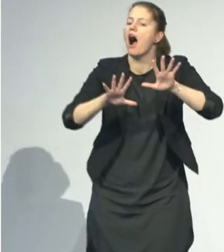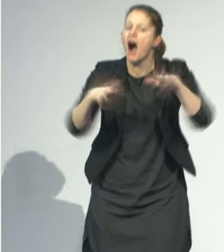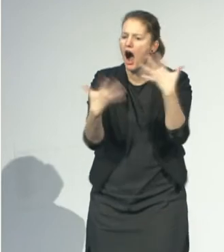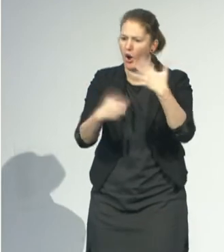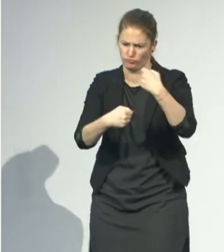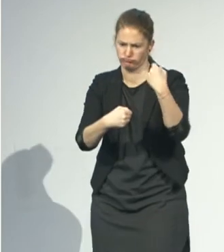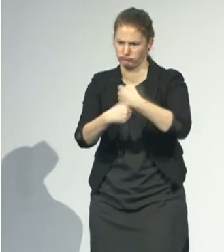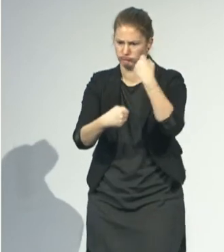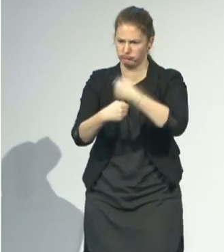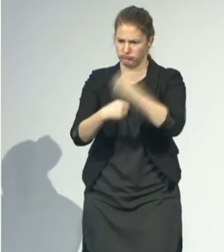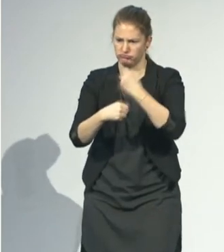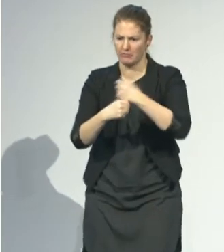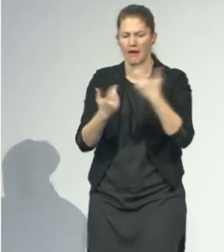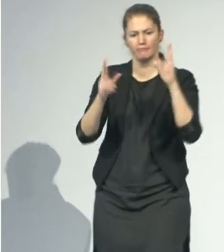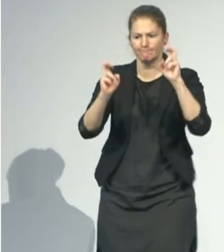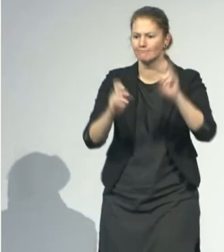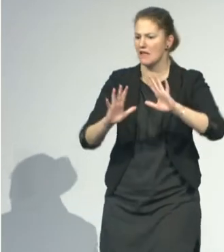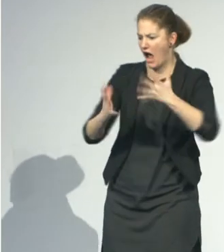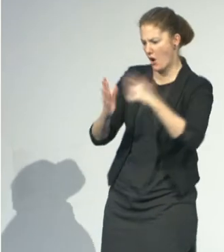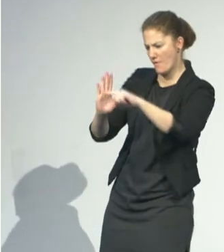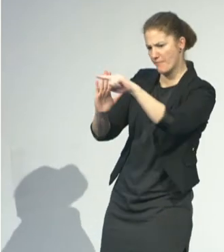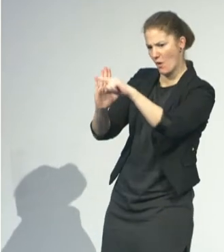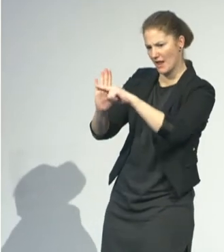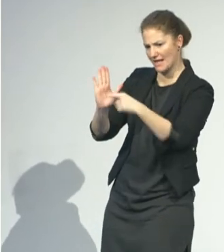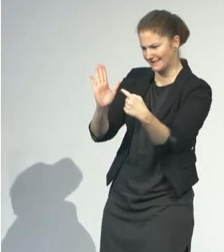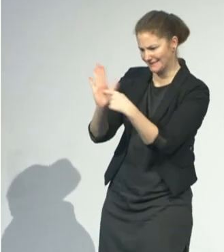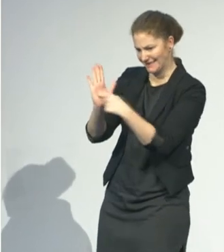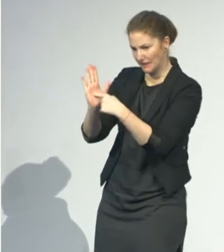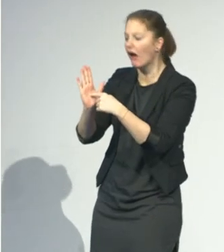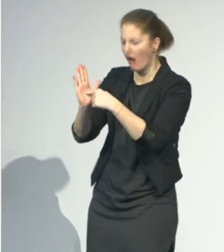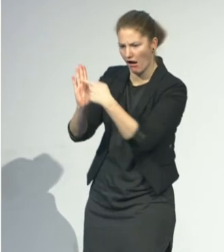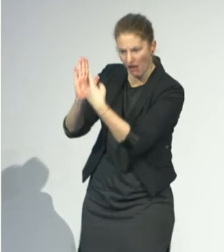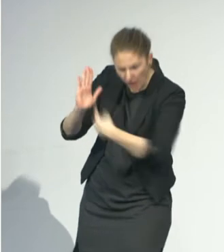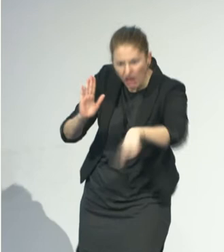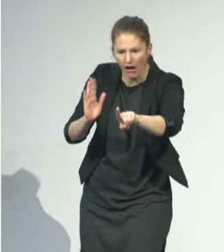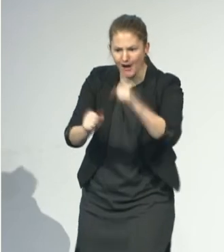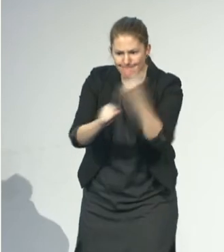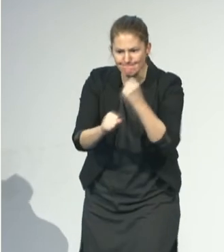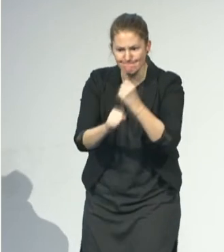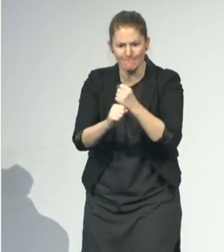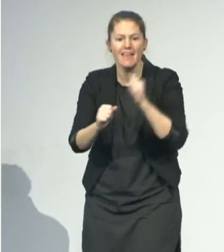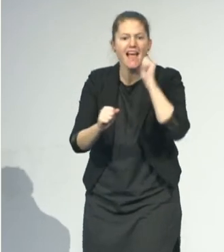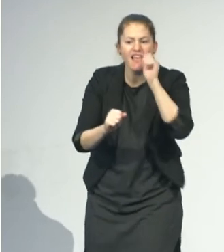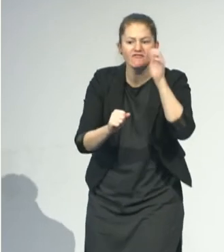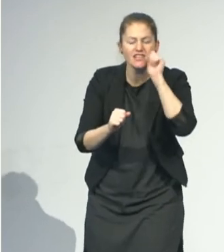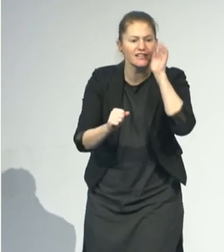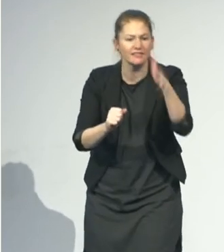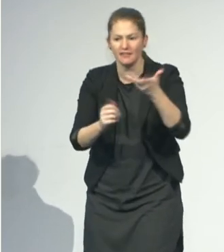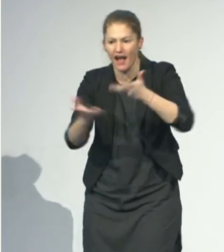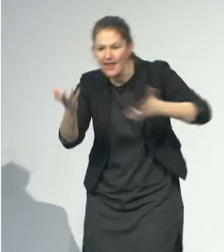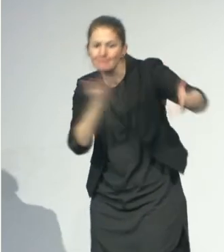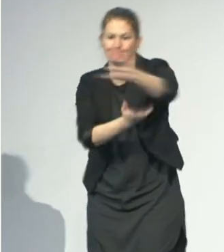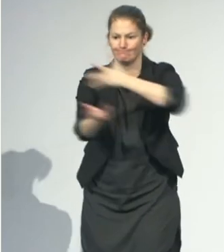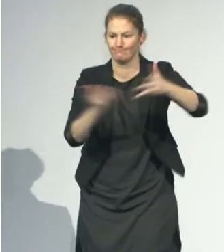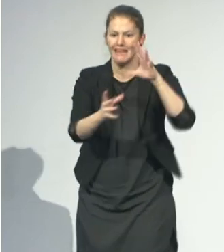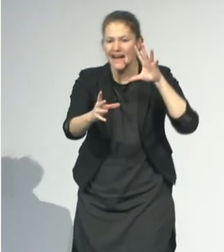into everyday inclusive practices. We want inclusion every day. Everything we do